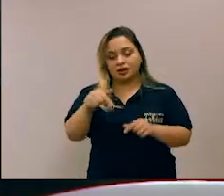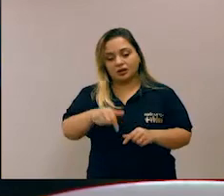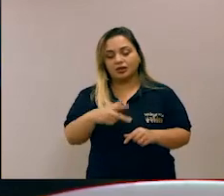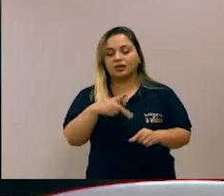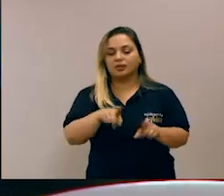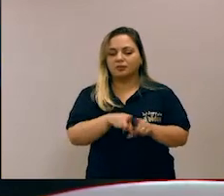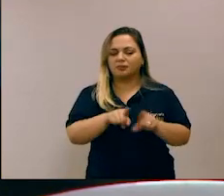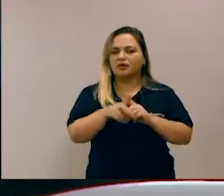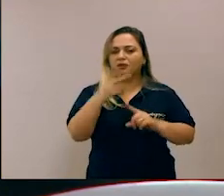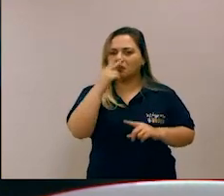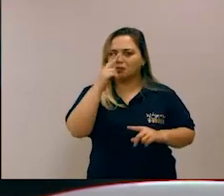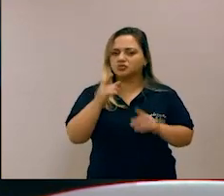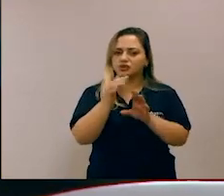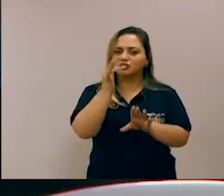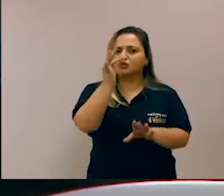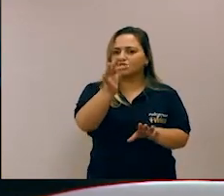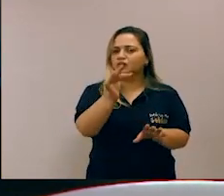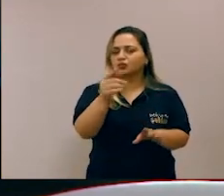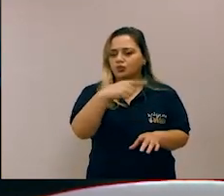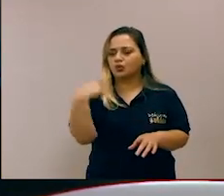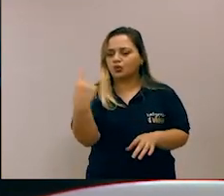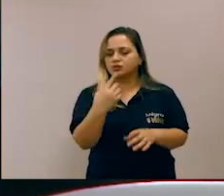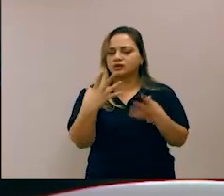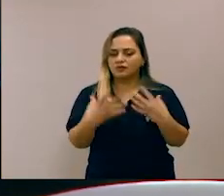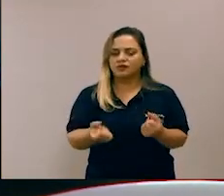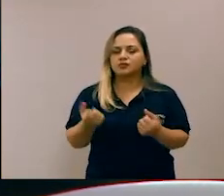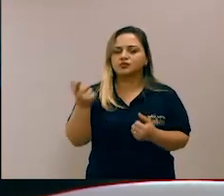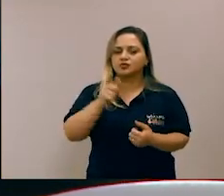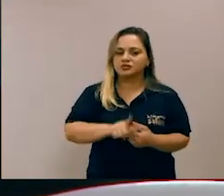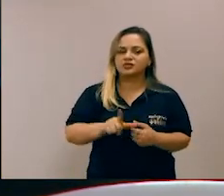will be able to make these decisions in the future as well, and